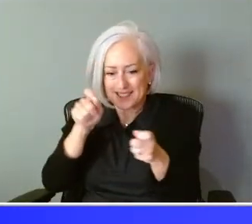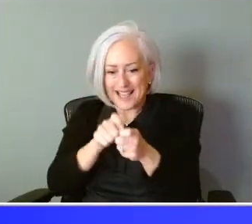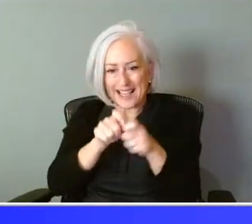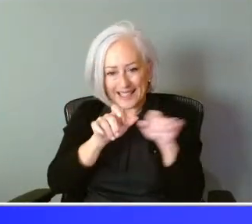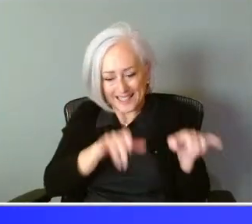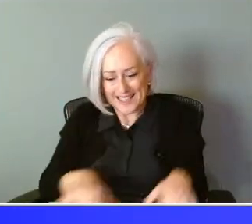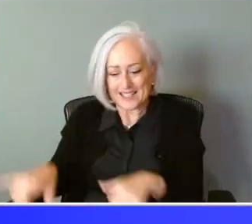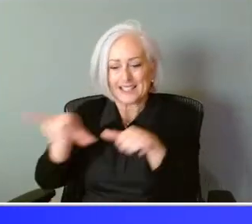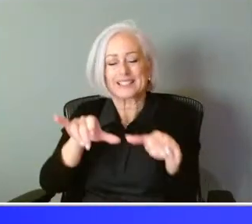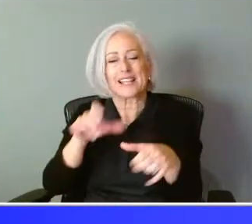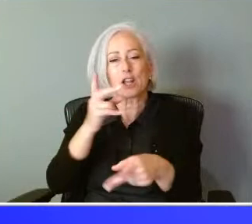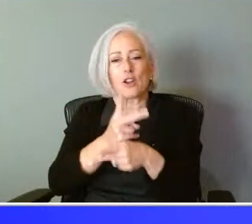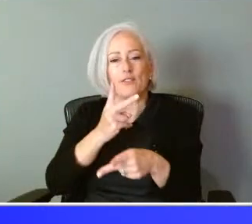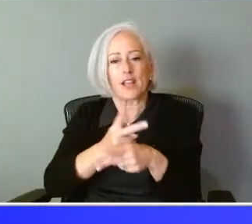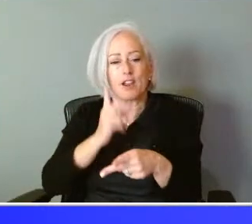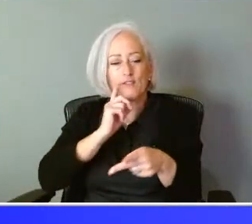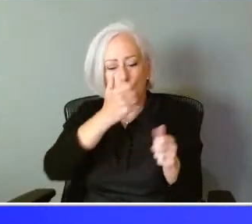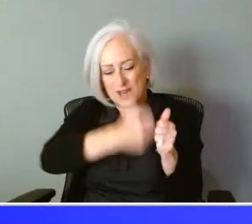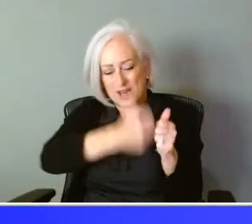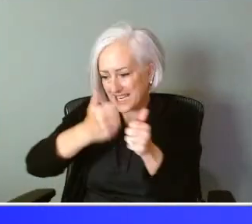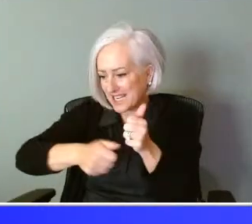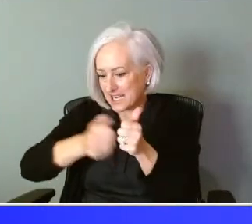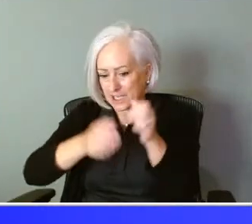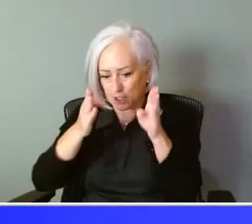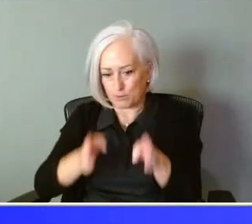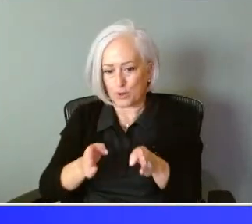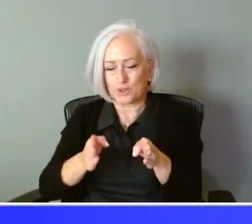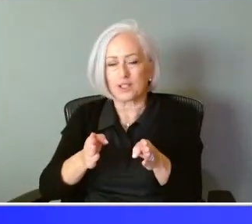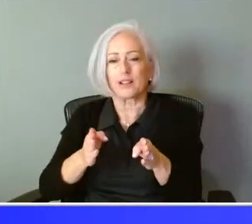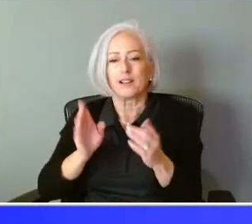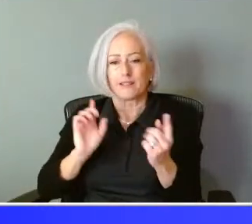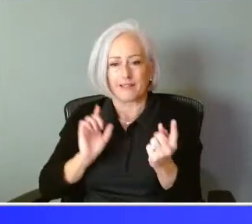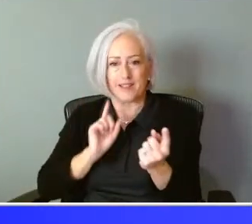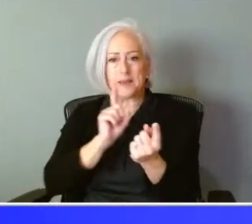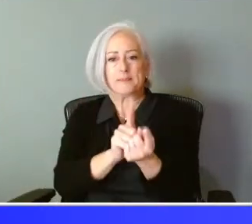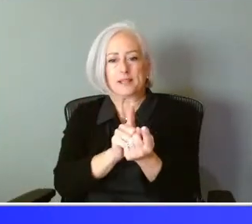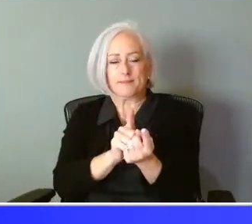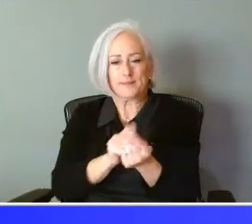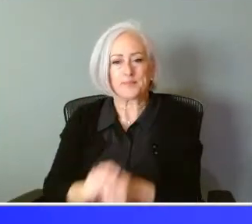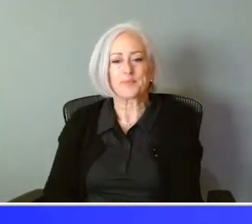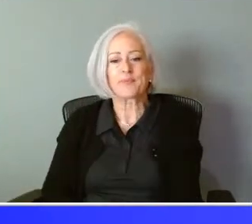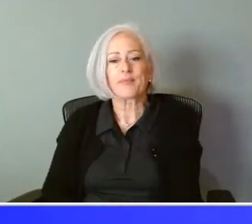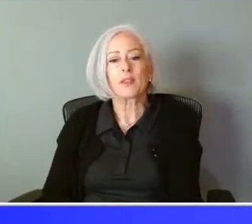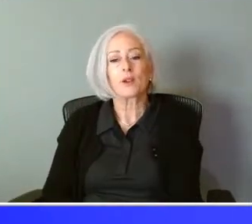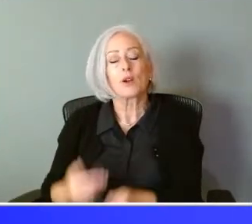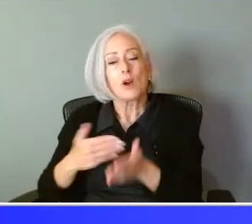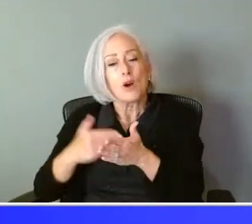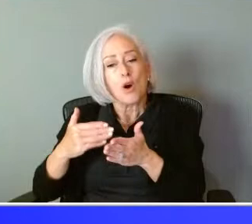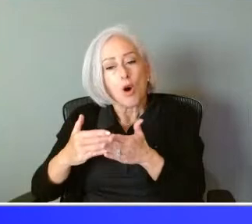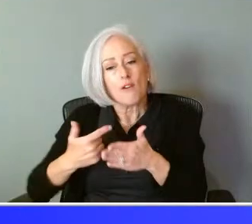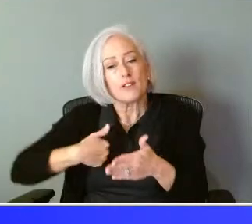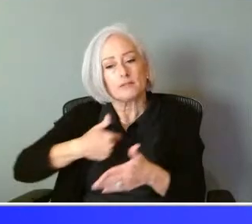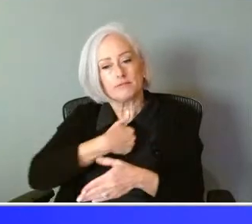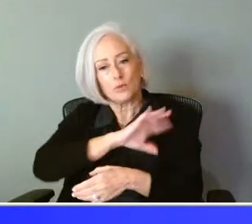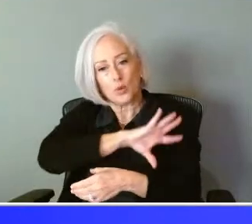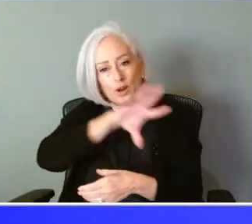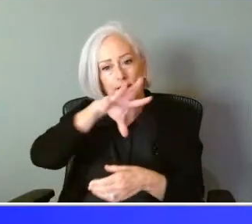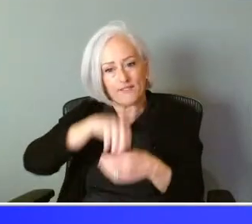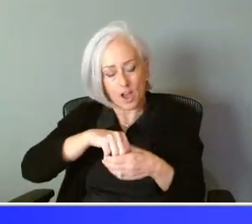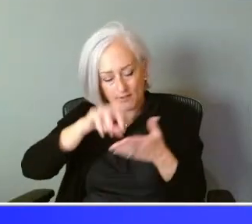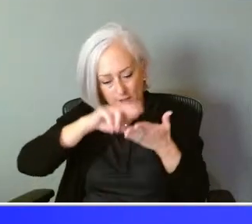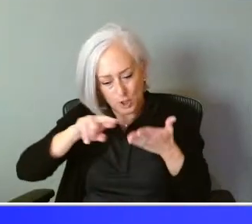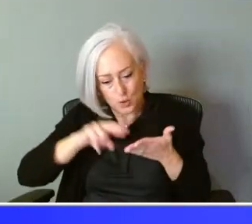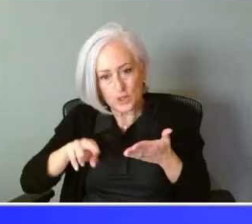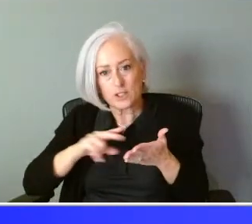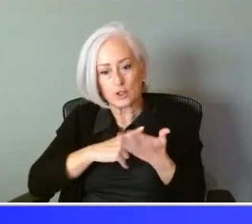much each and every patient that walks in the door. And oftentimes we're involved in research projects